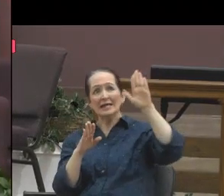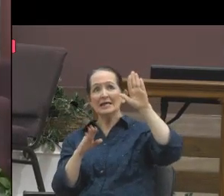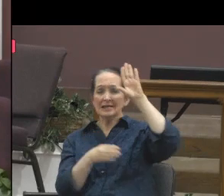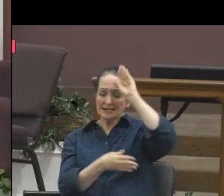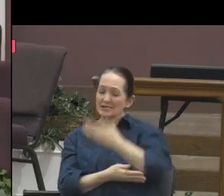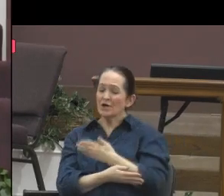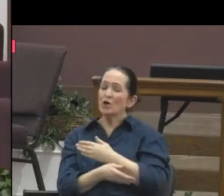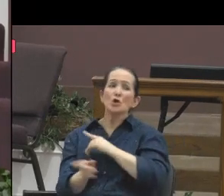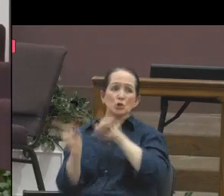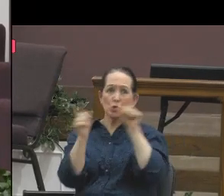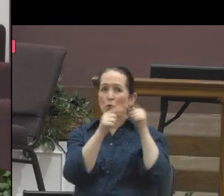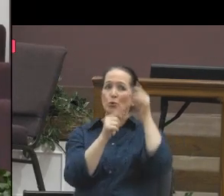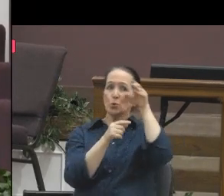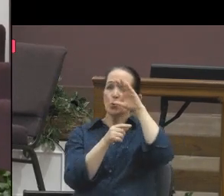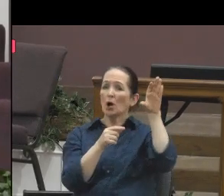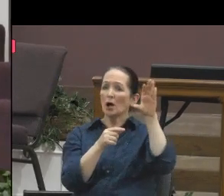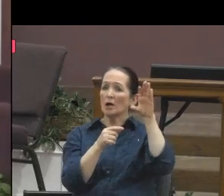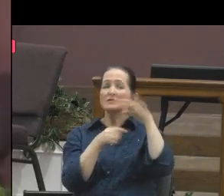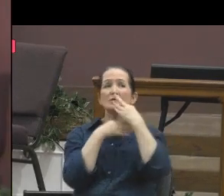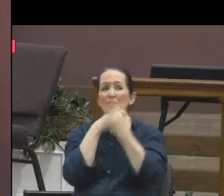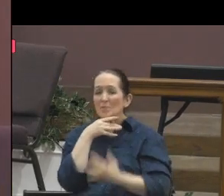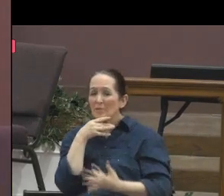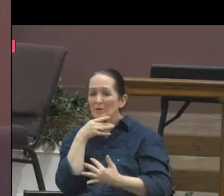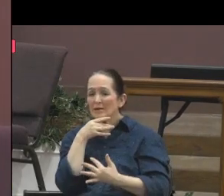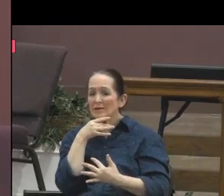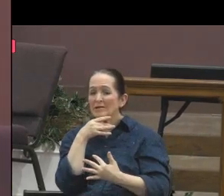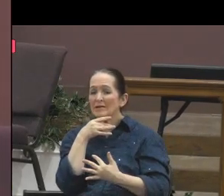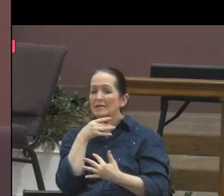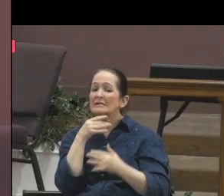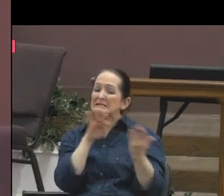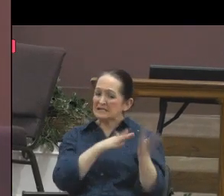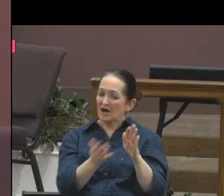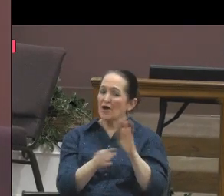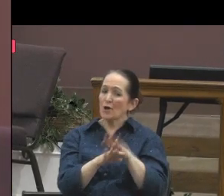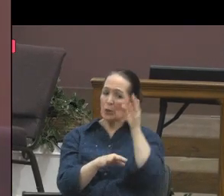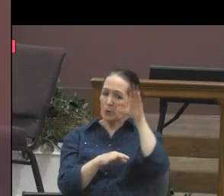die on that cross to pay for your sin.